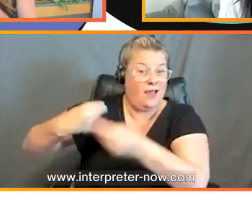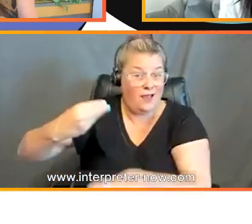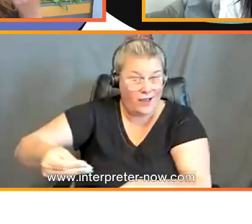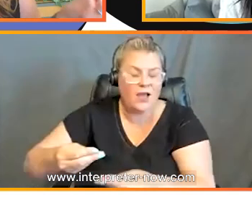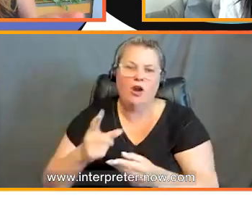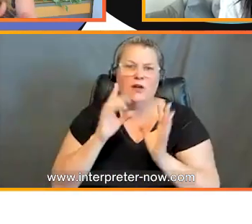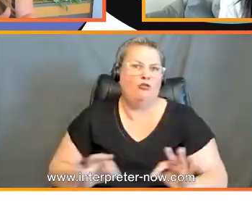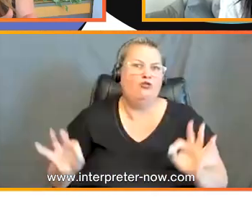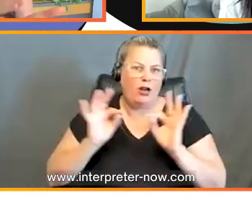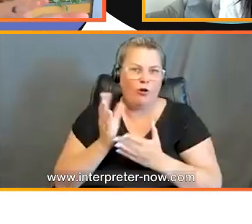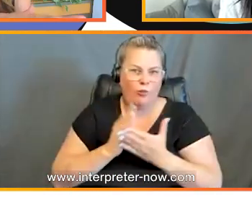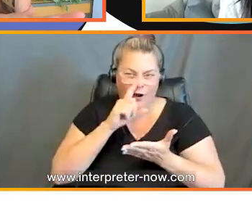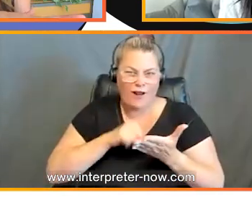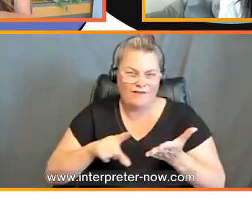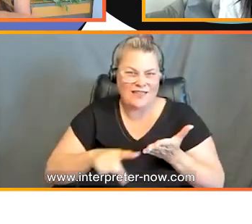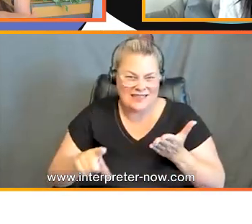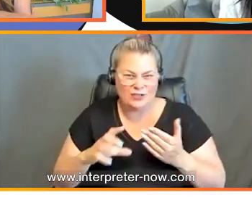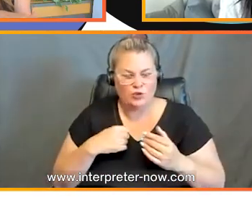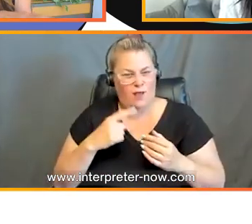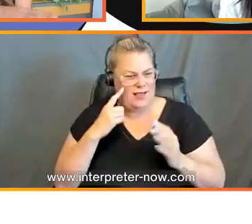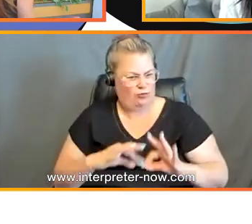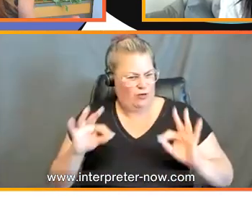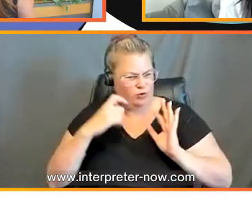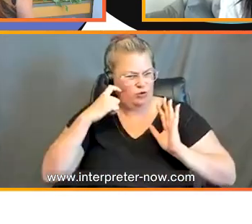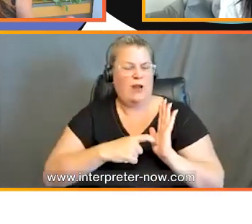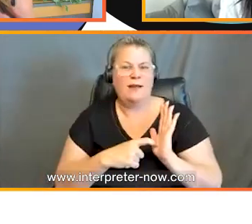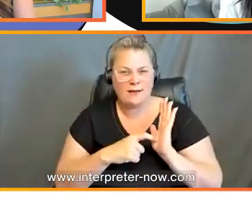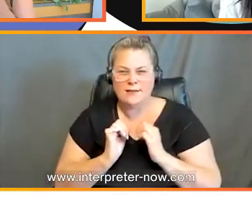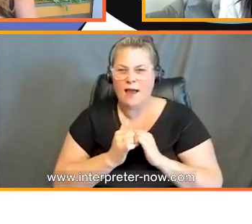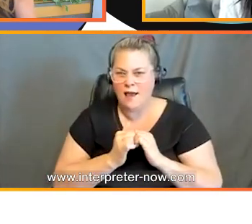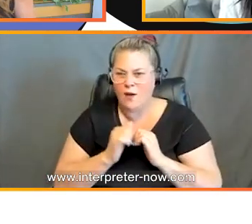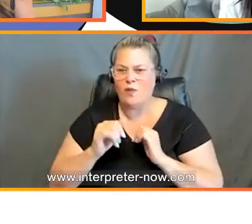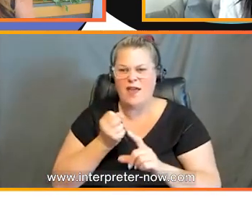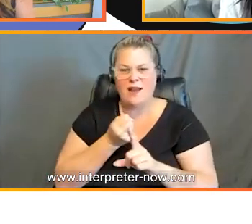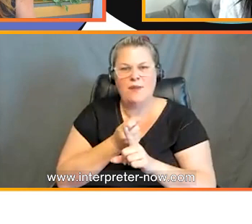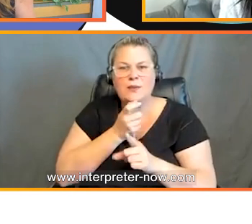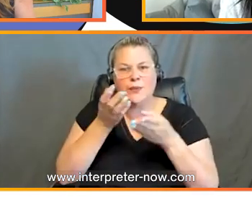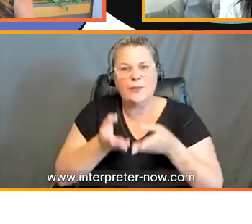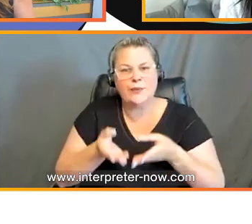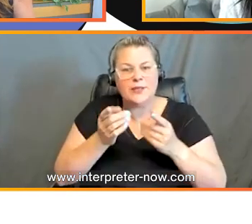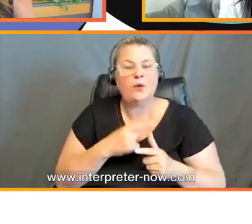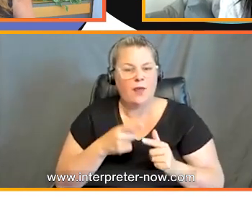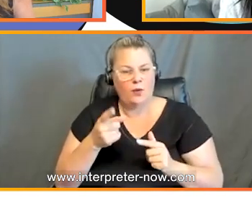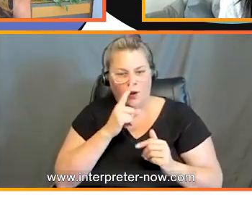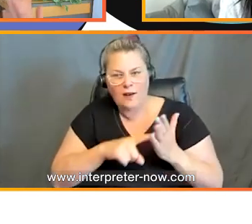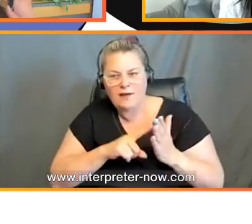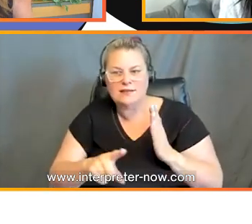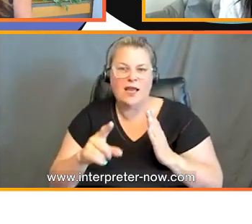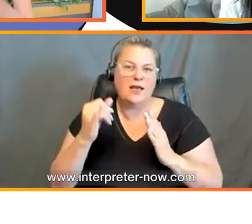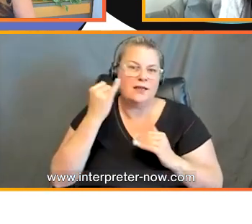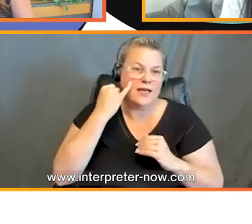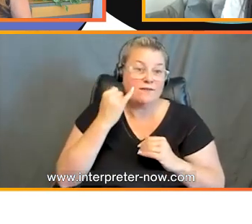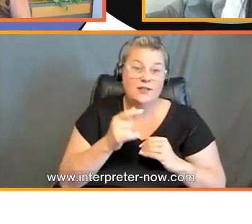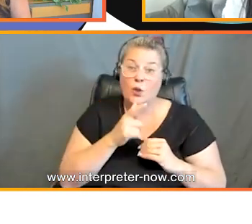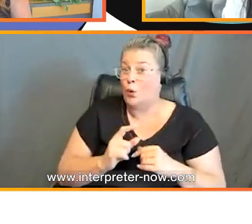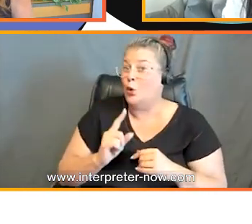piece of it, is recognizing how that impacts who you are so that you can investigate whether it's who you really are, who